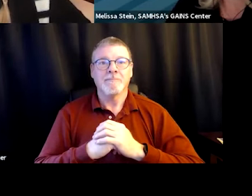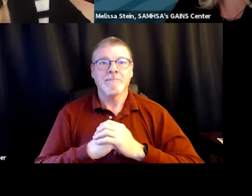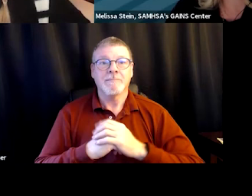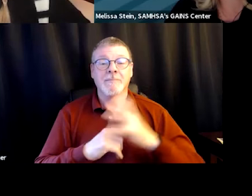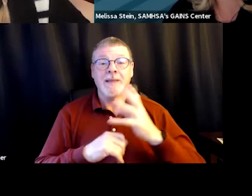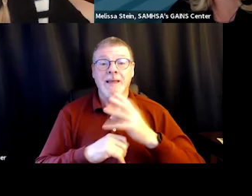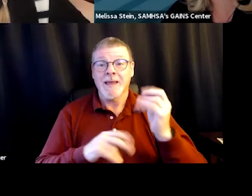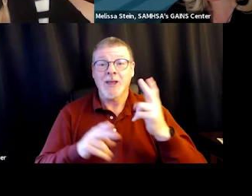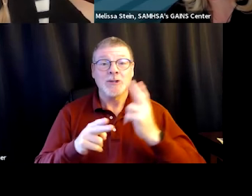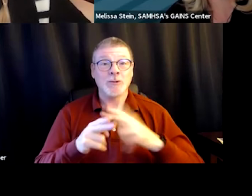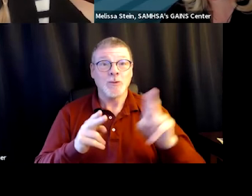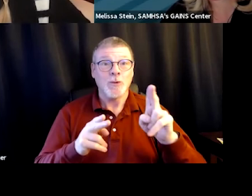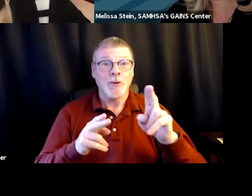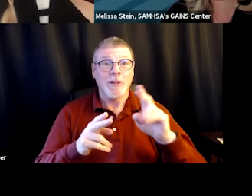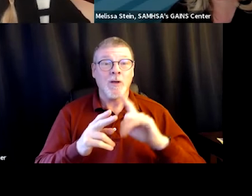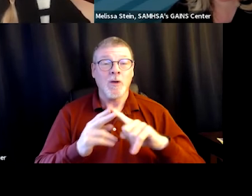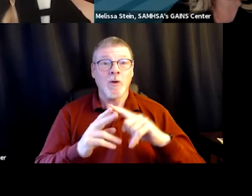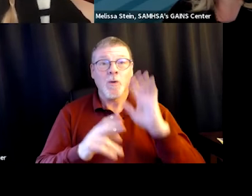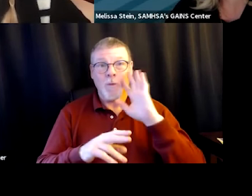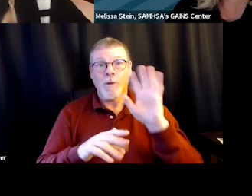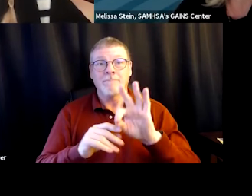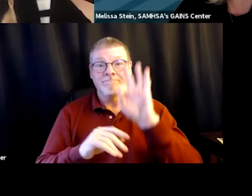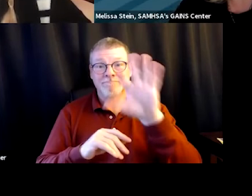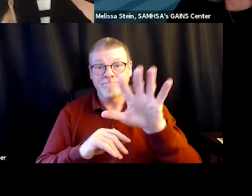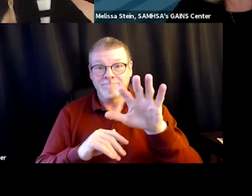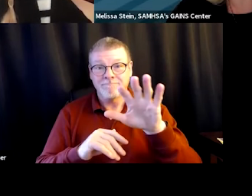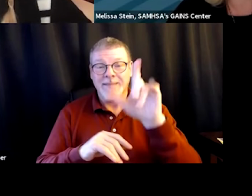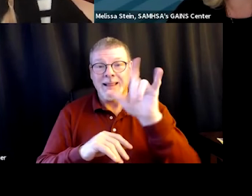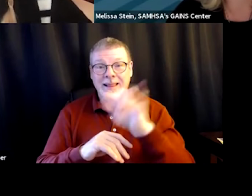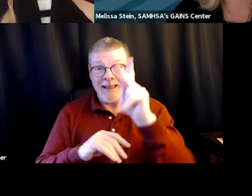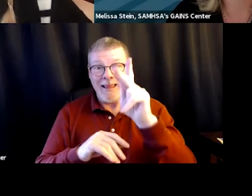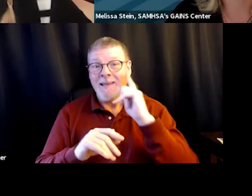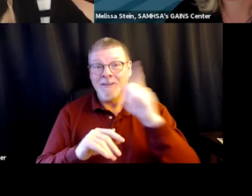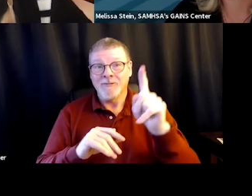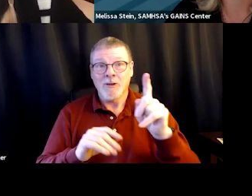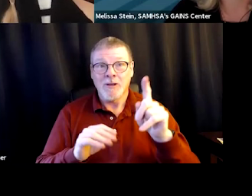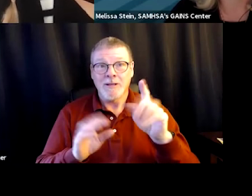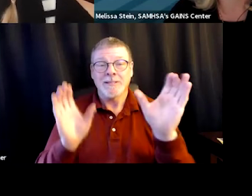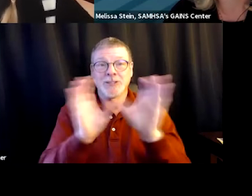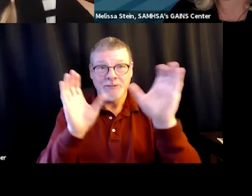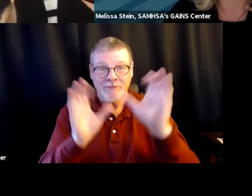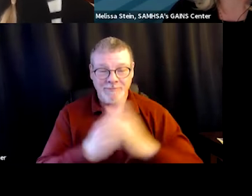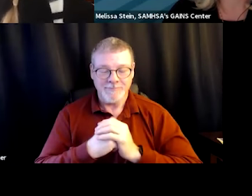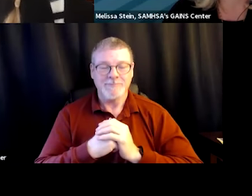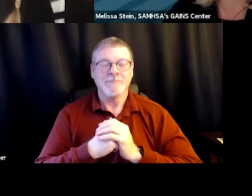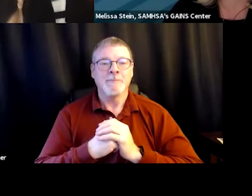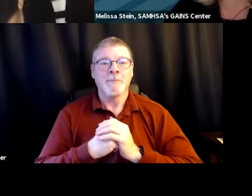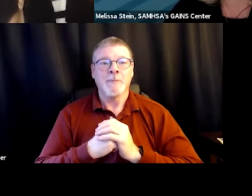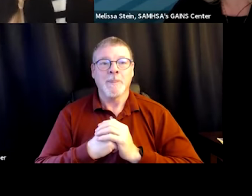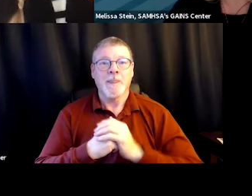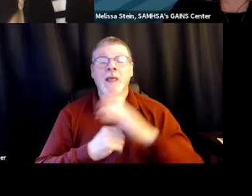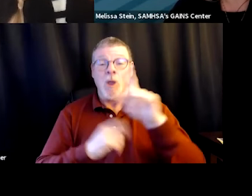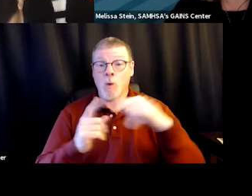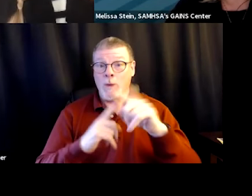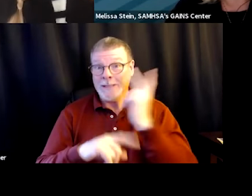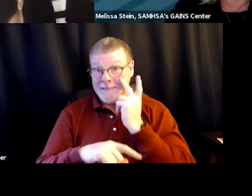shortly, the Gaines Center will drop the link for the certificate of attendance in the chat. So when you see